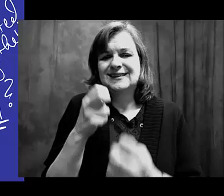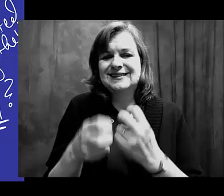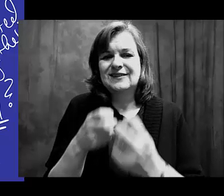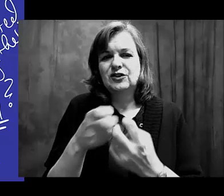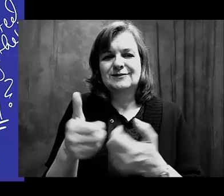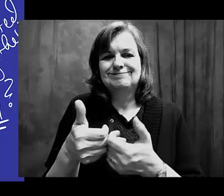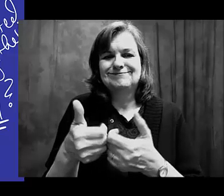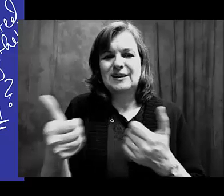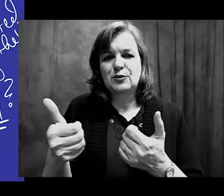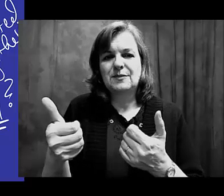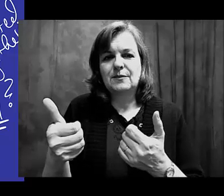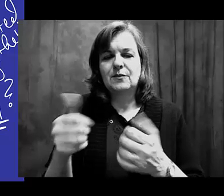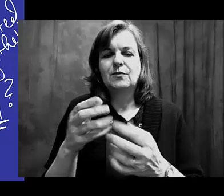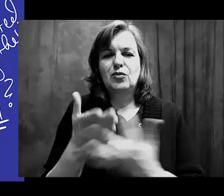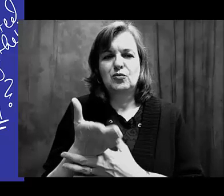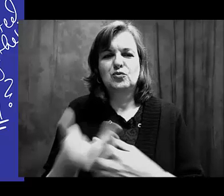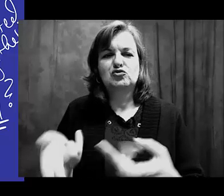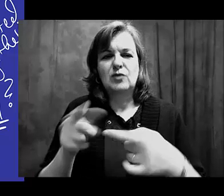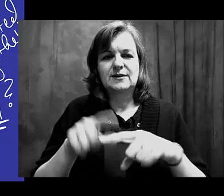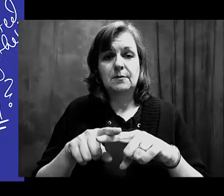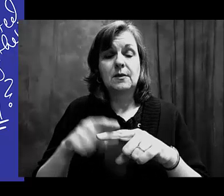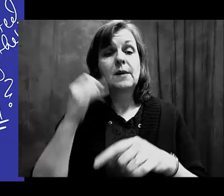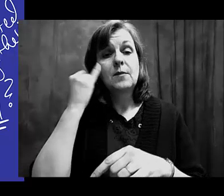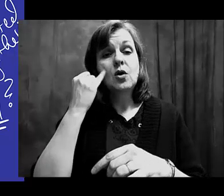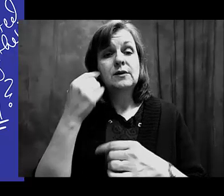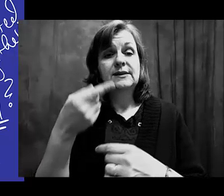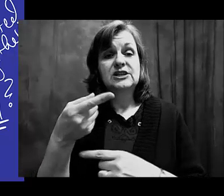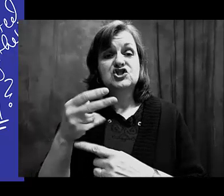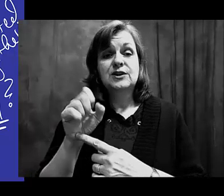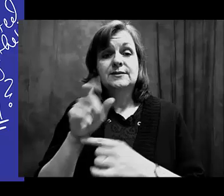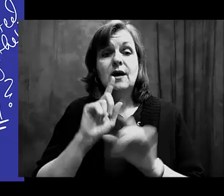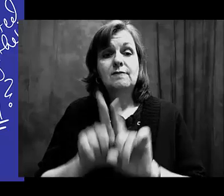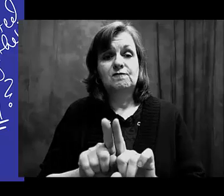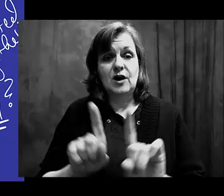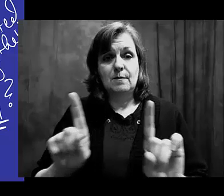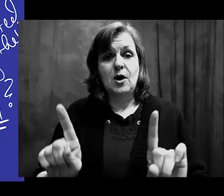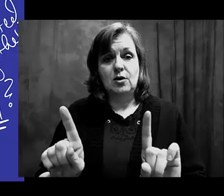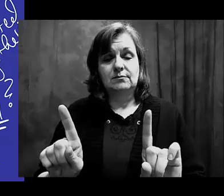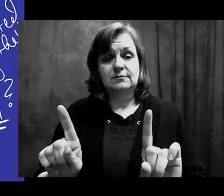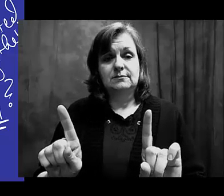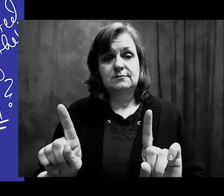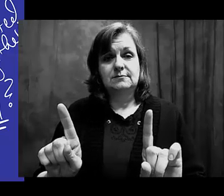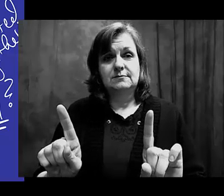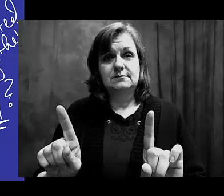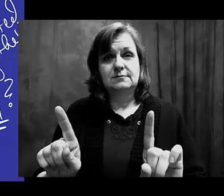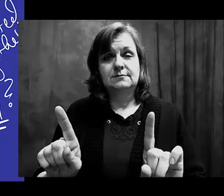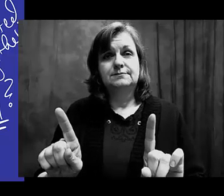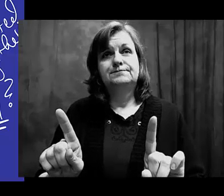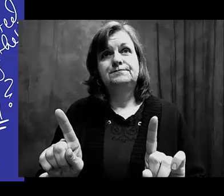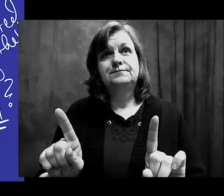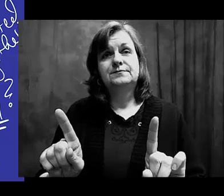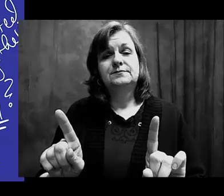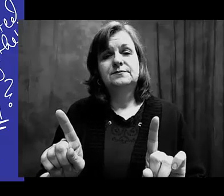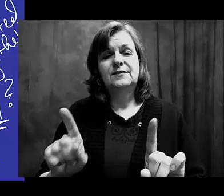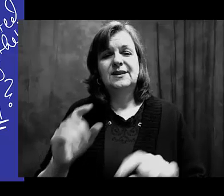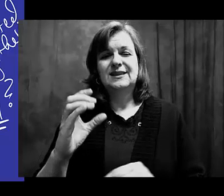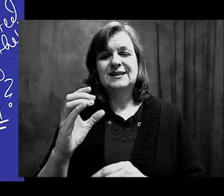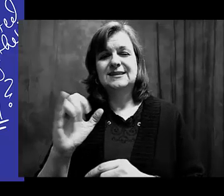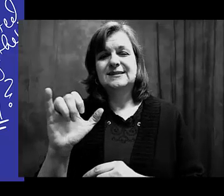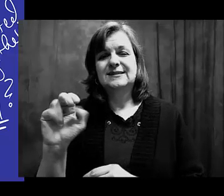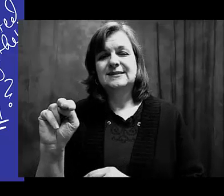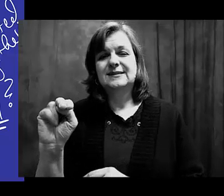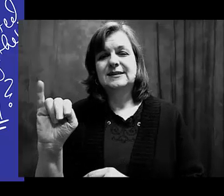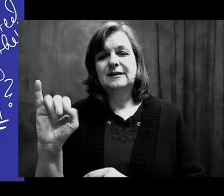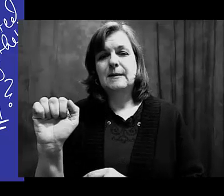over to split them up. If they're further apart, if I'm looking at the idea of these cinnabar